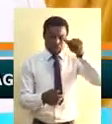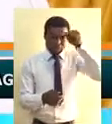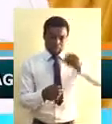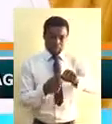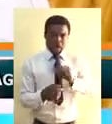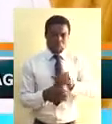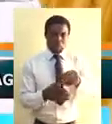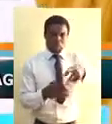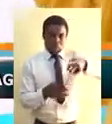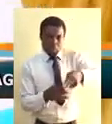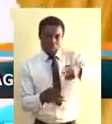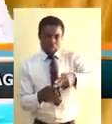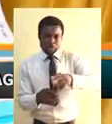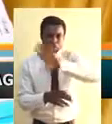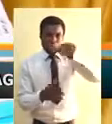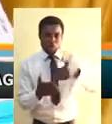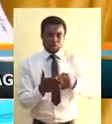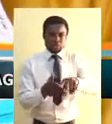this out.